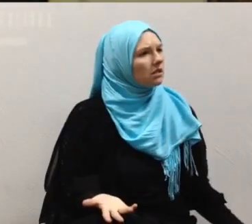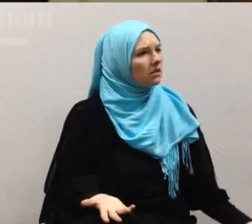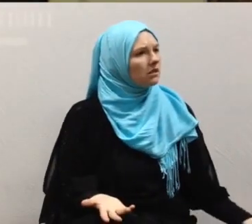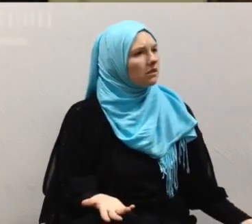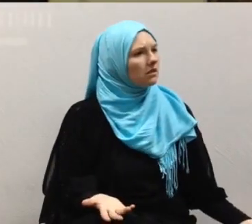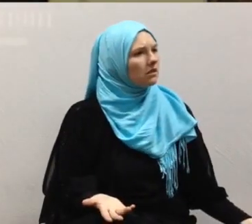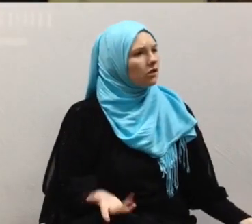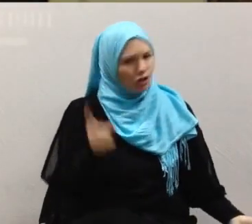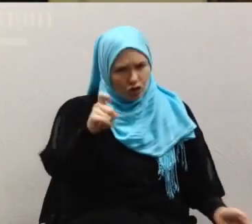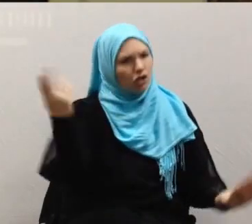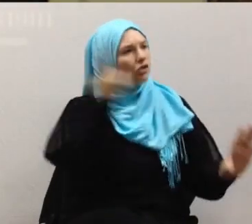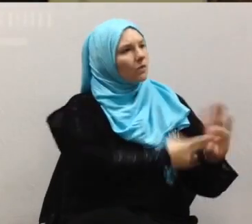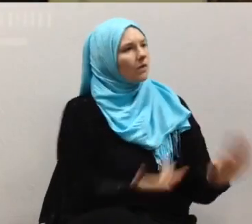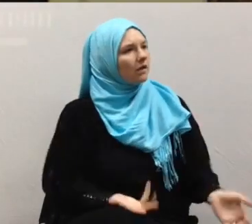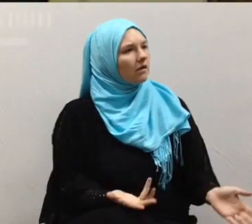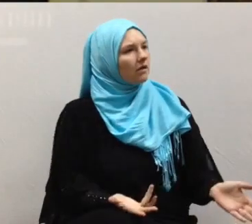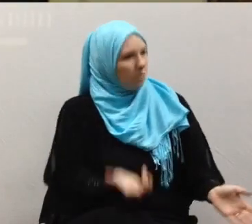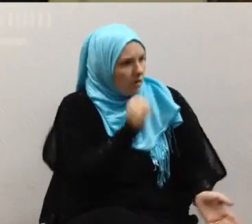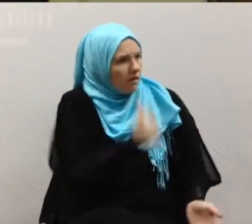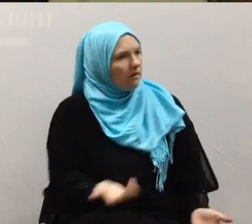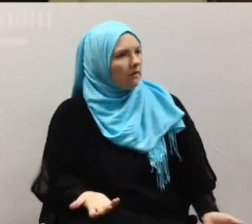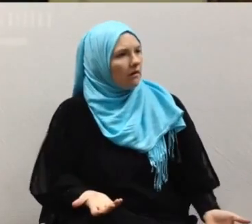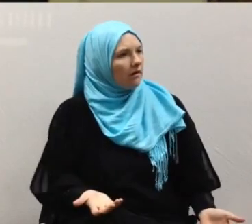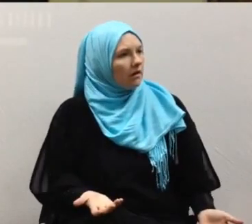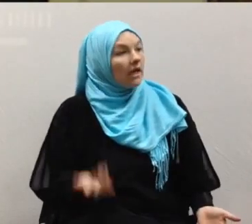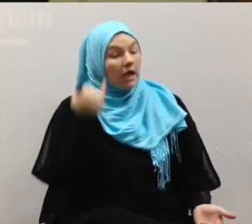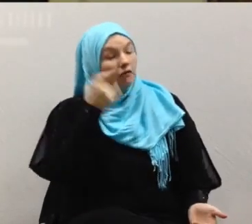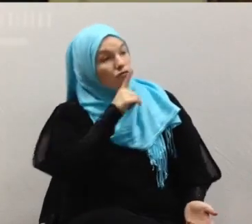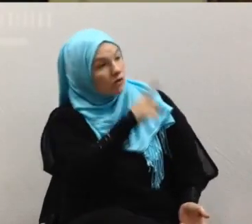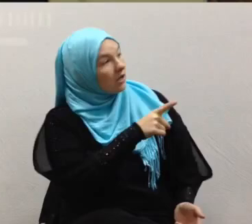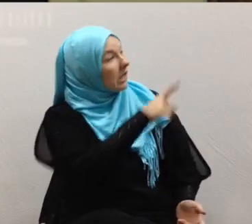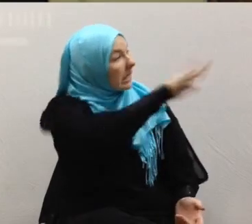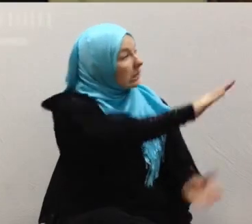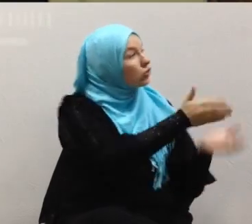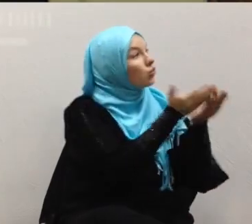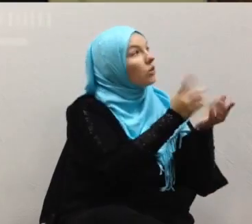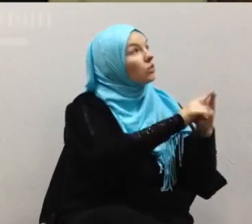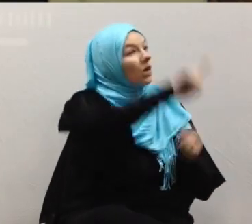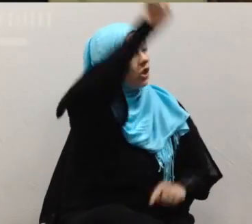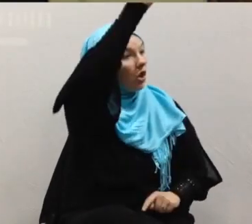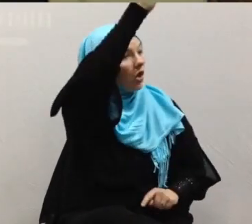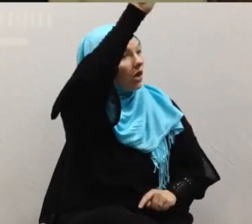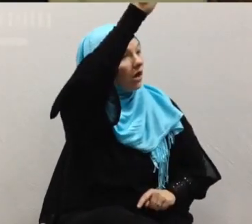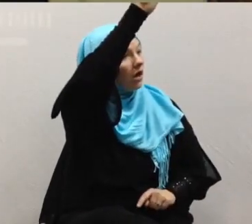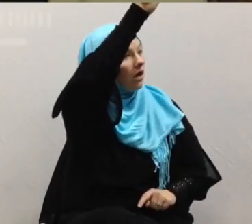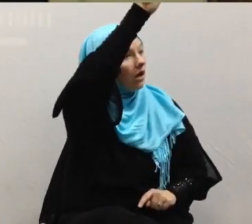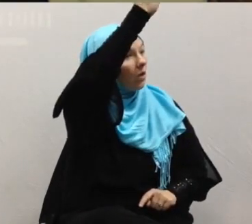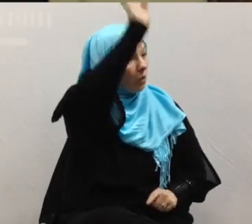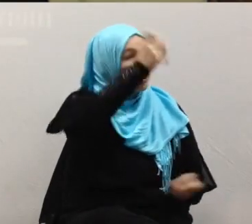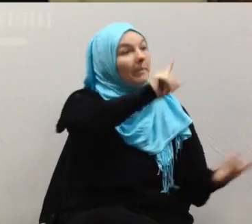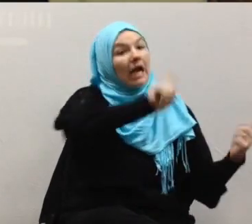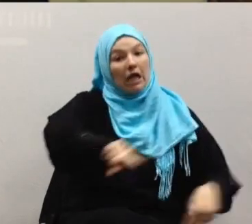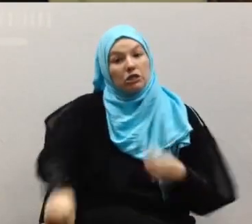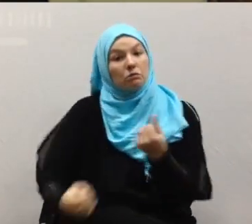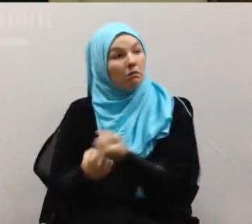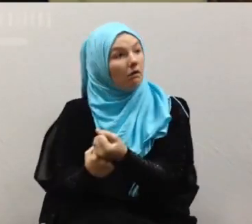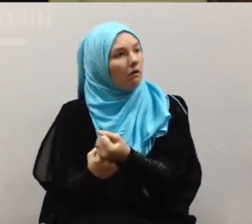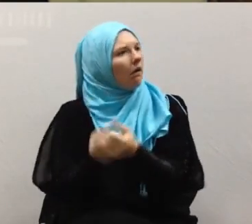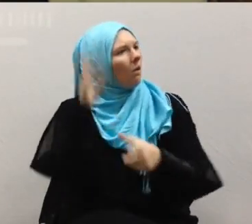Why don't they join him? If they believe his dua to Allah is going to be answered, why don't they join